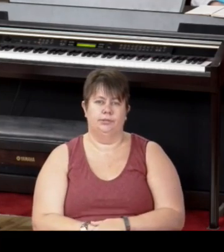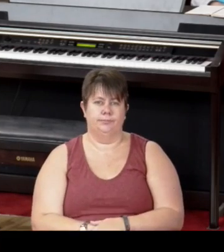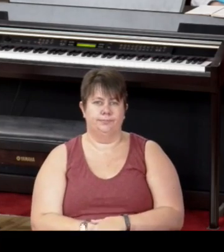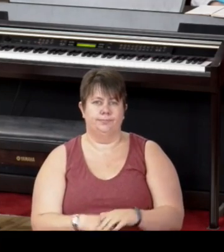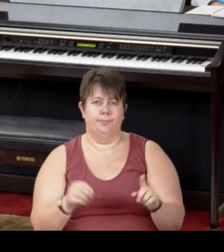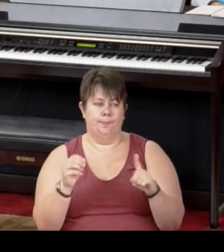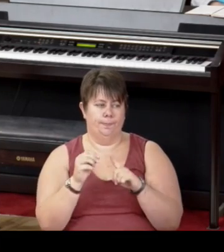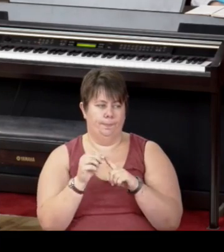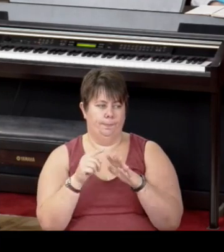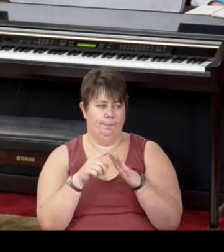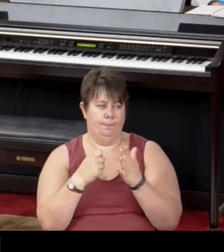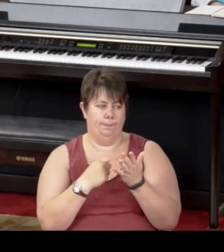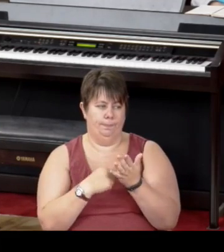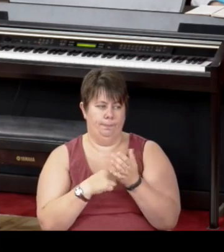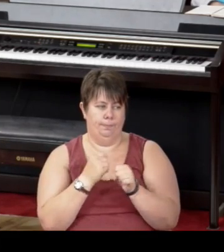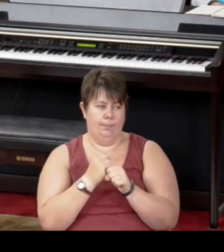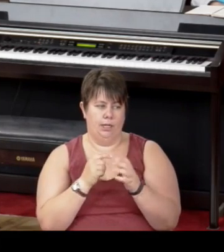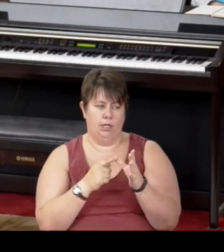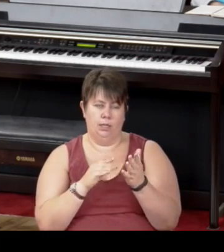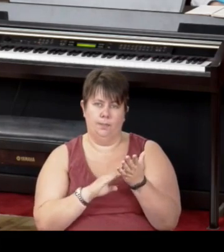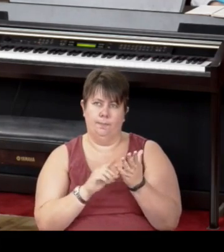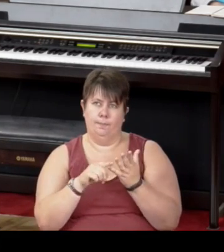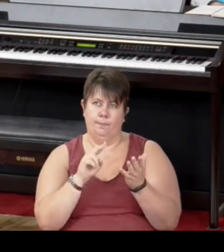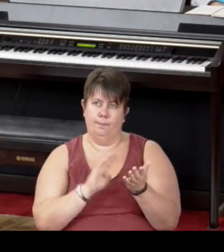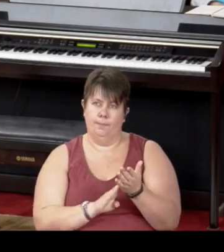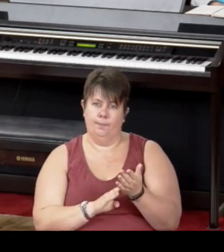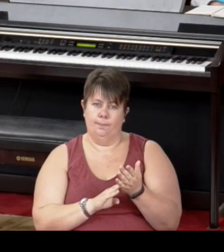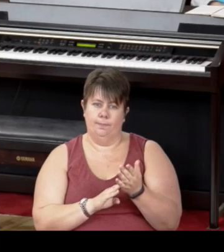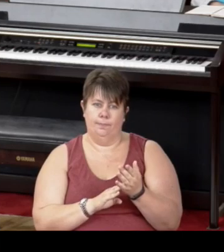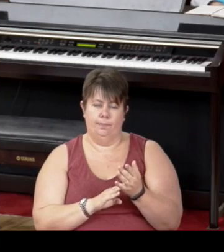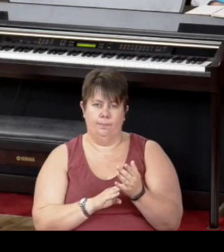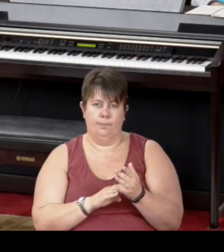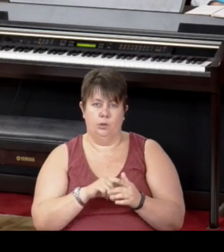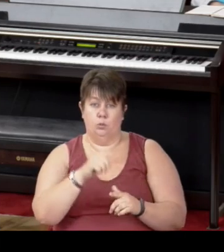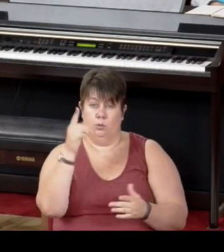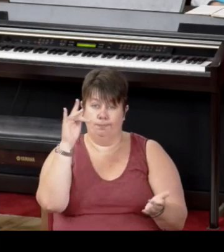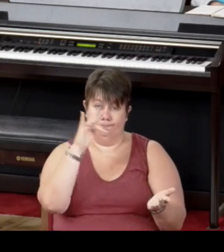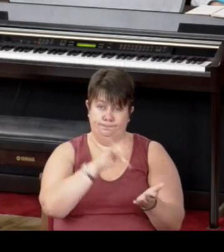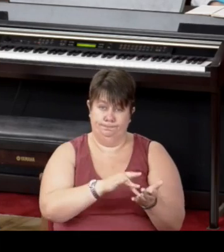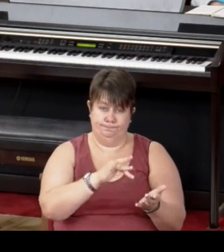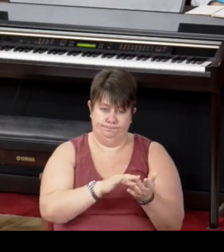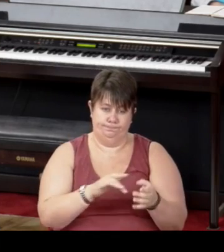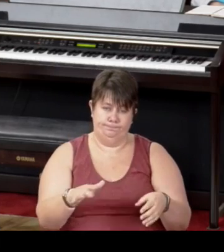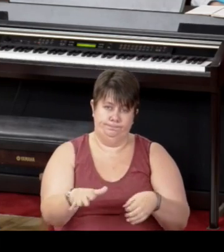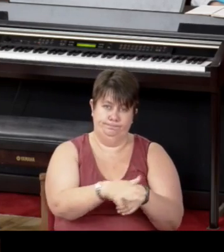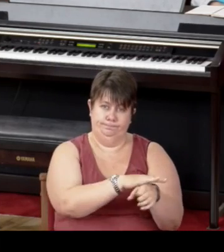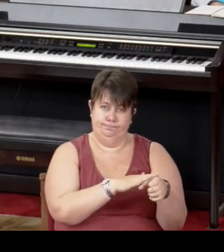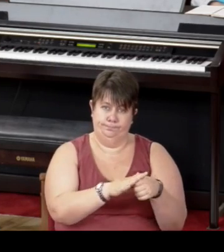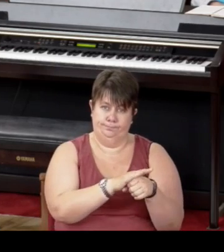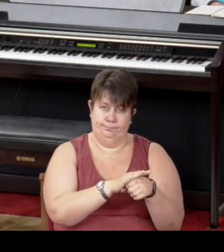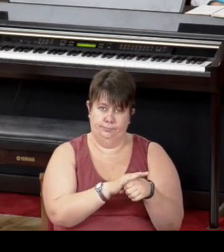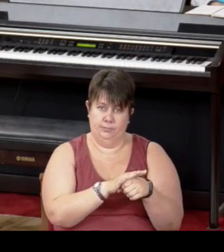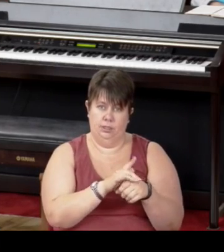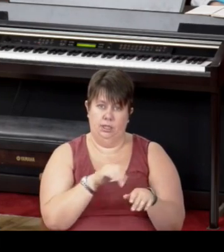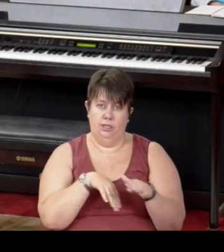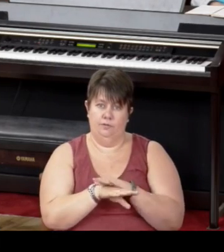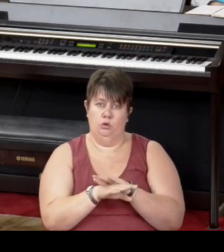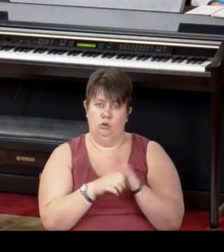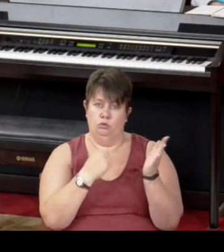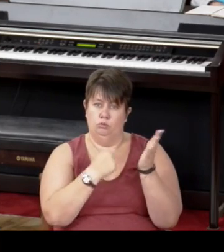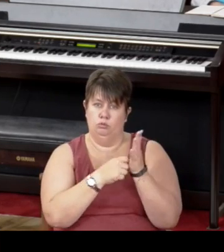main Roman city in that region. It was the place where the Roman governor resided, and so it was the seat of